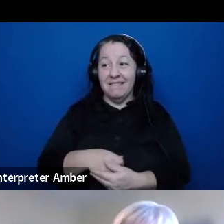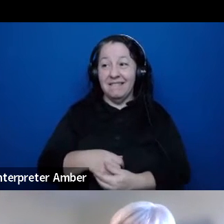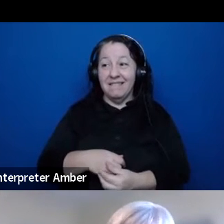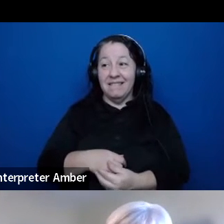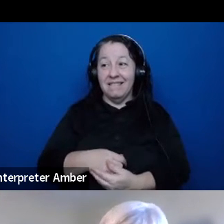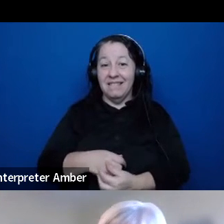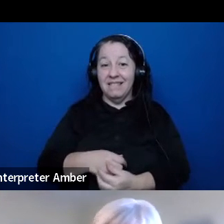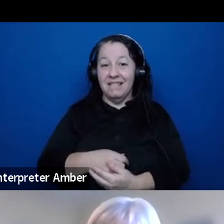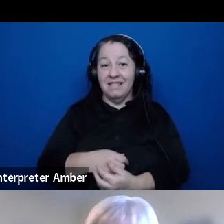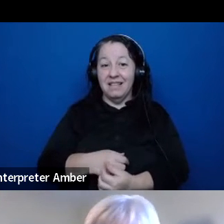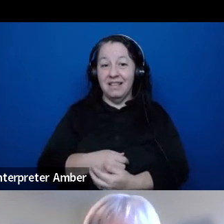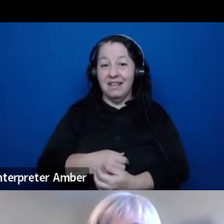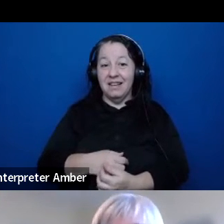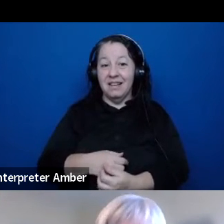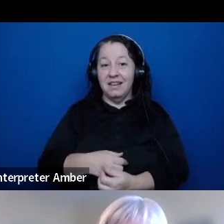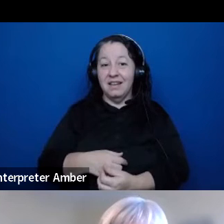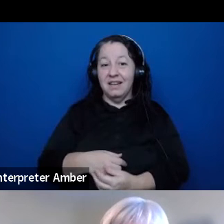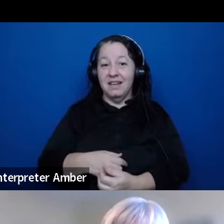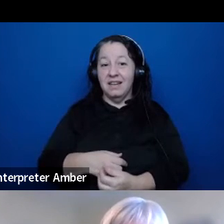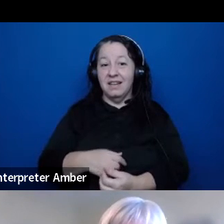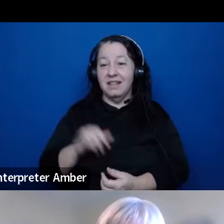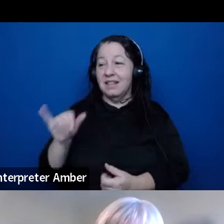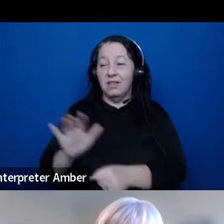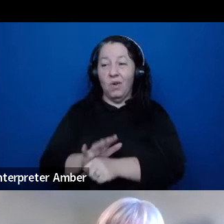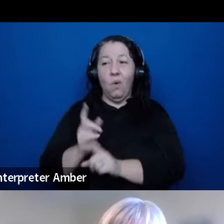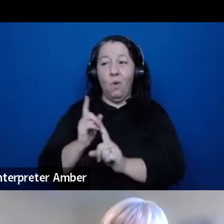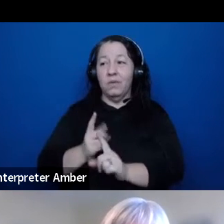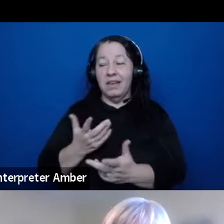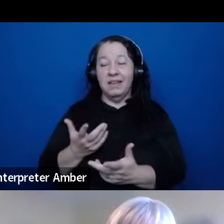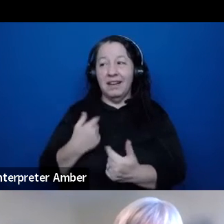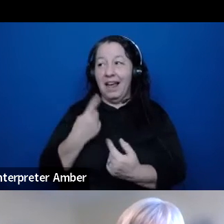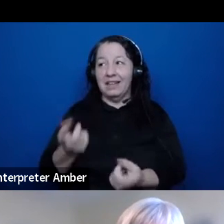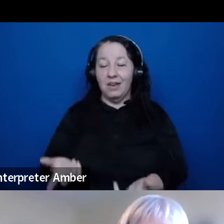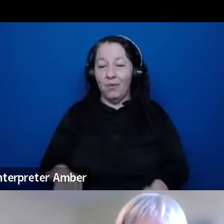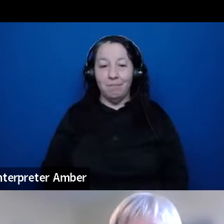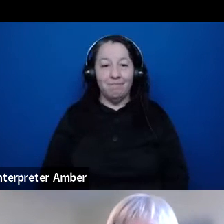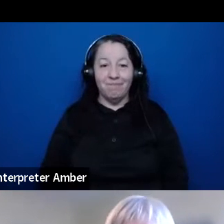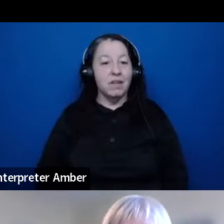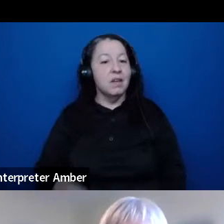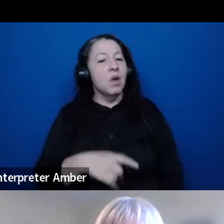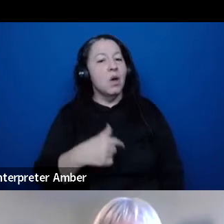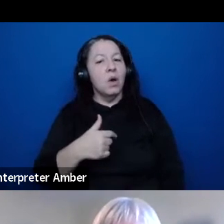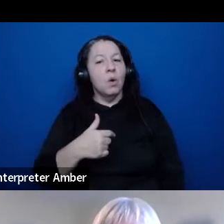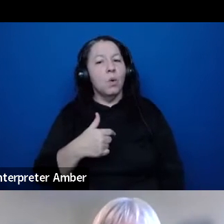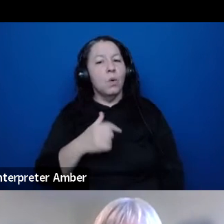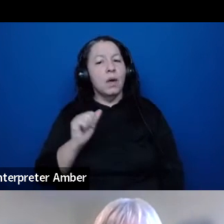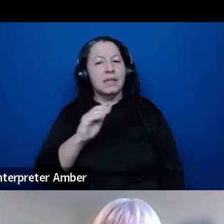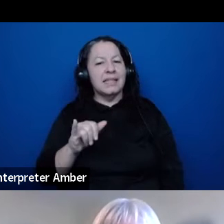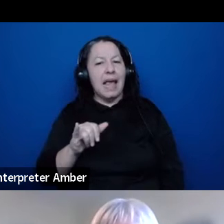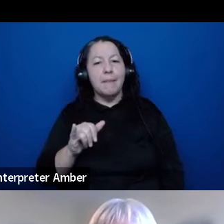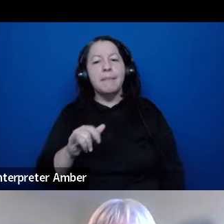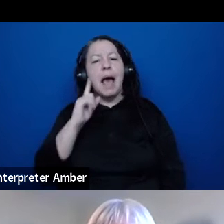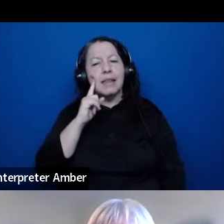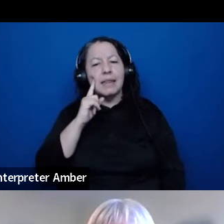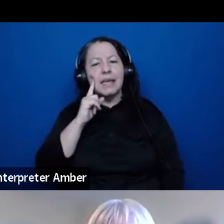And that's a whole thing not said to them. Mm-hmm. Well, I do think that at least the